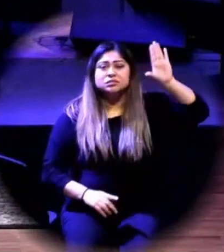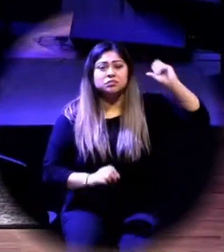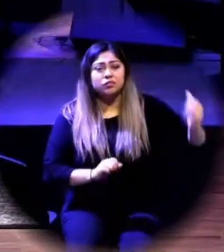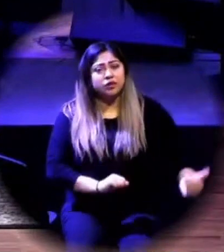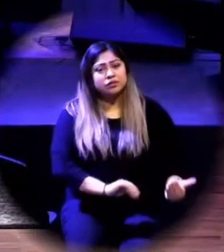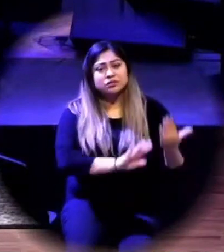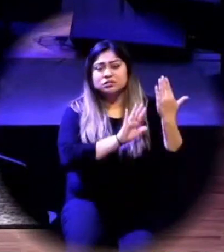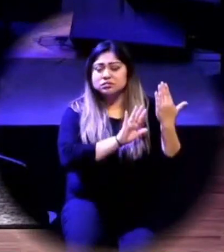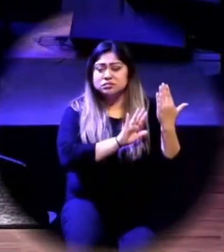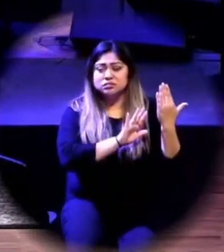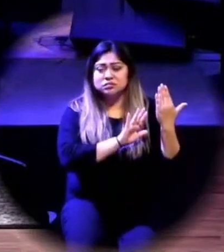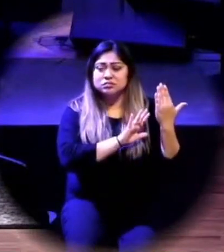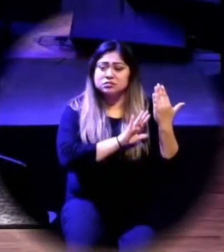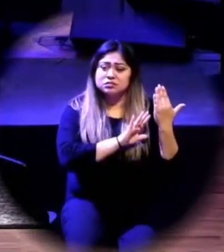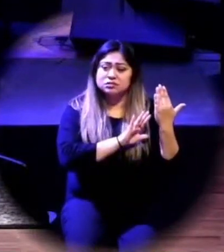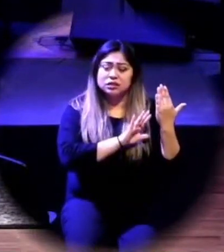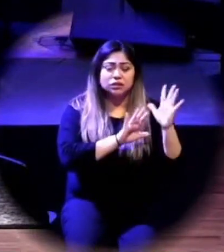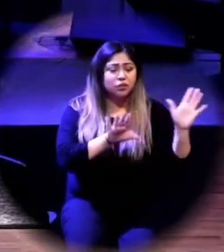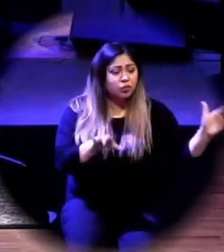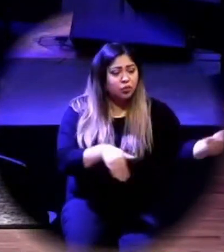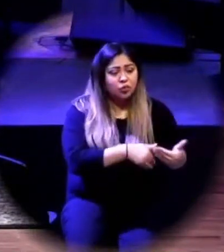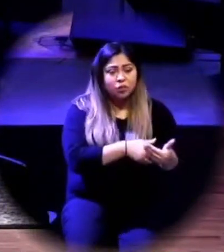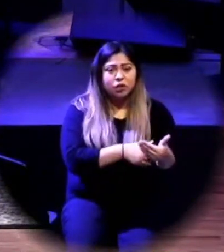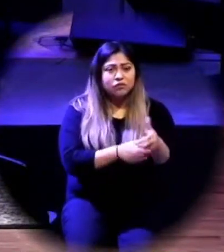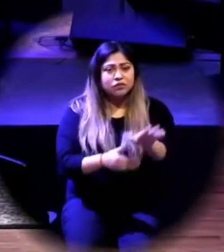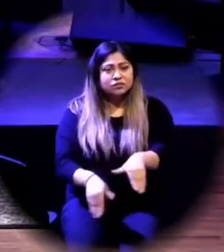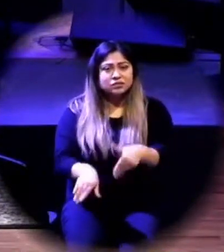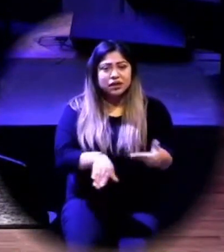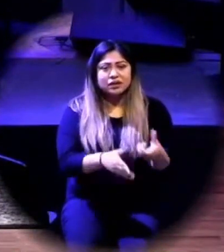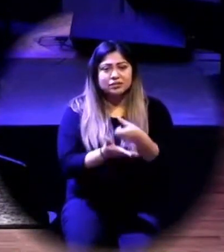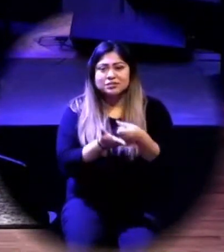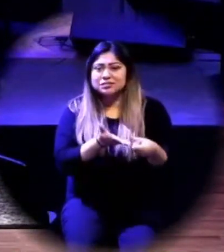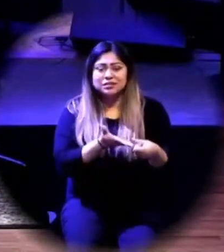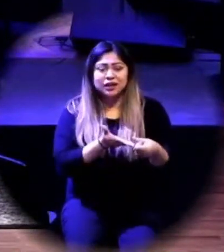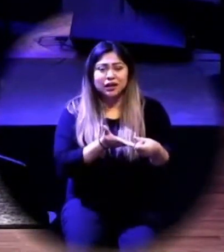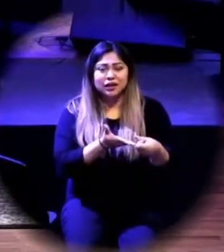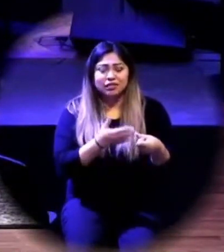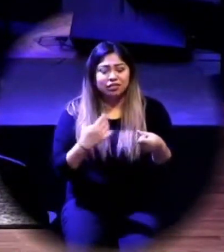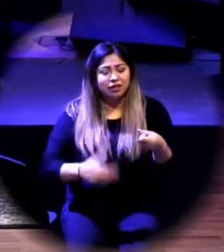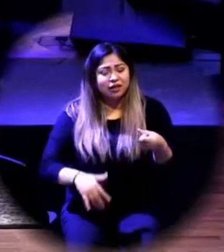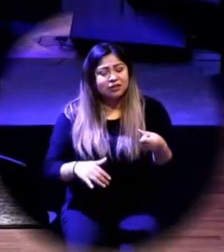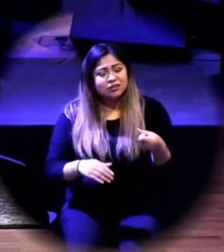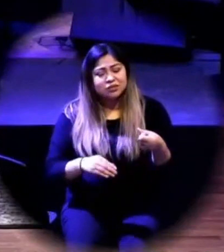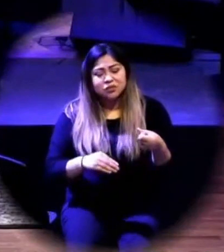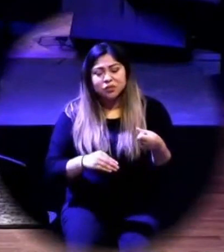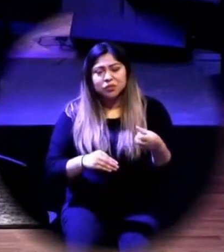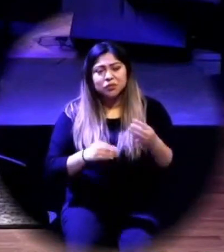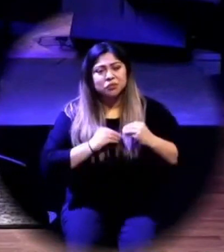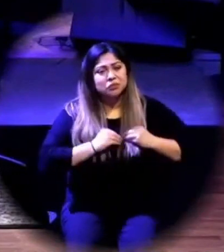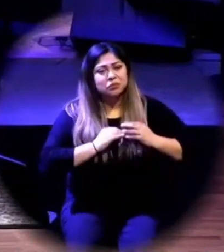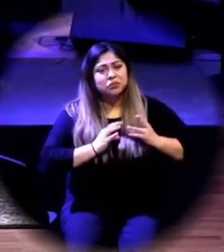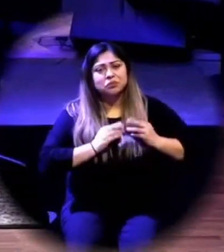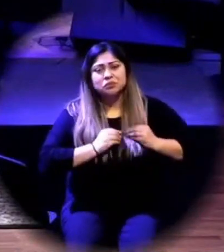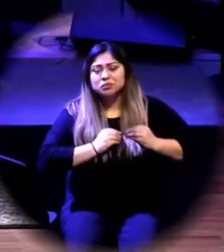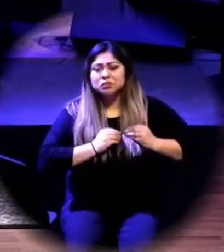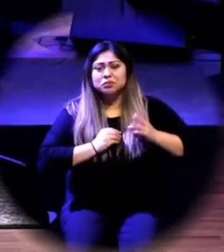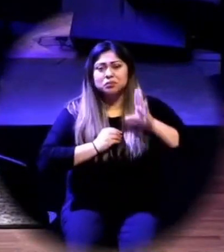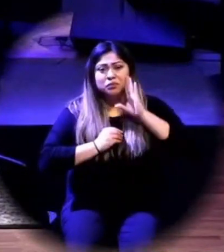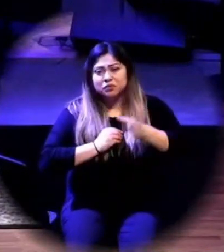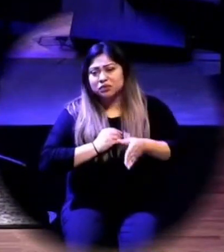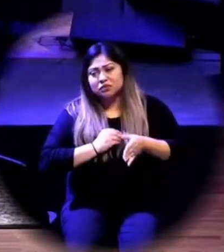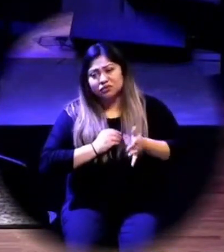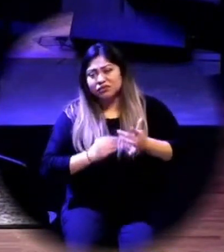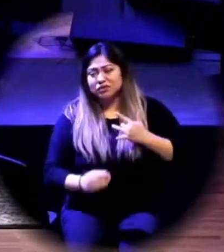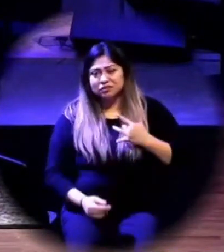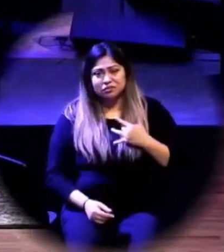the room of a dying saint is as tangible as anything you will ever experience in this worship service.